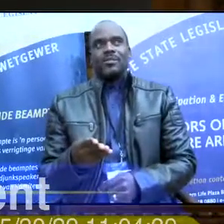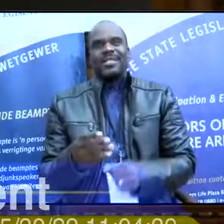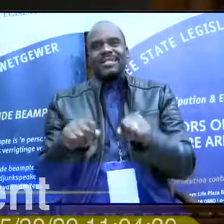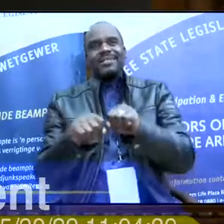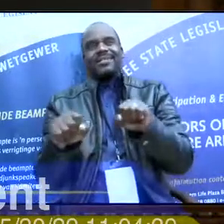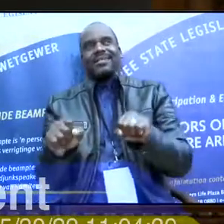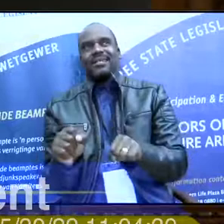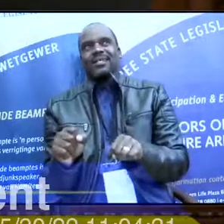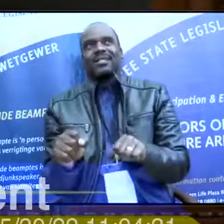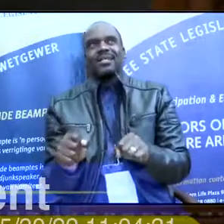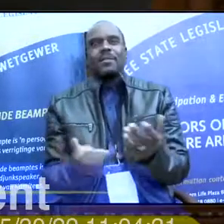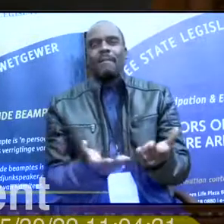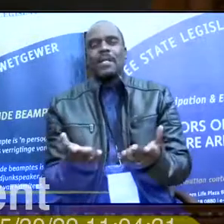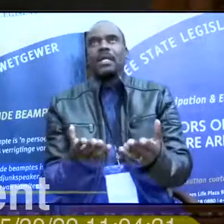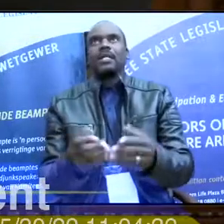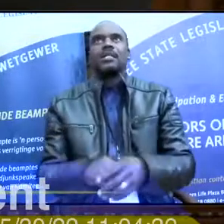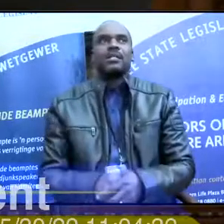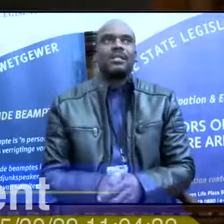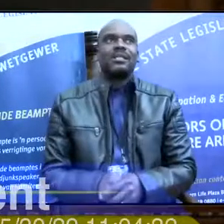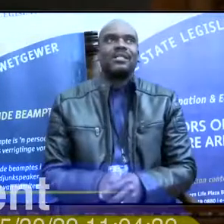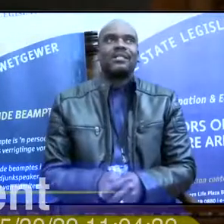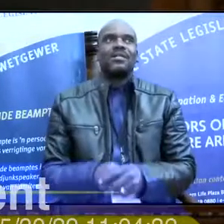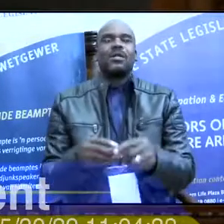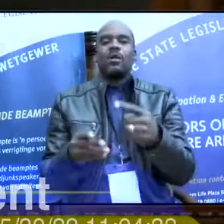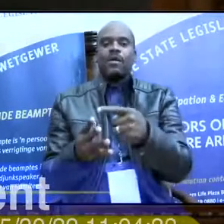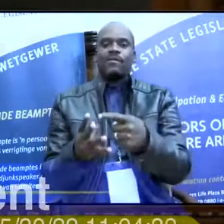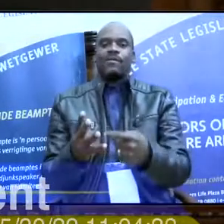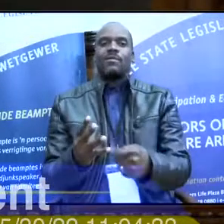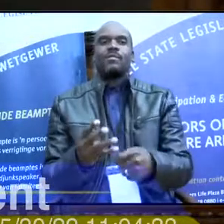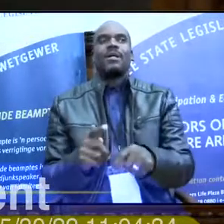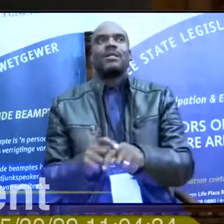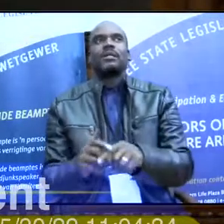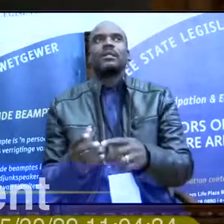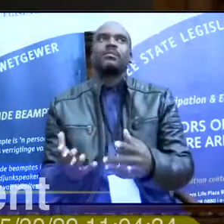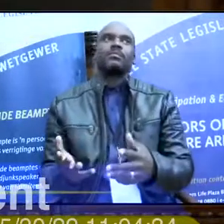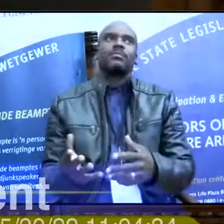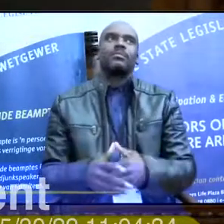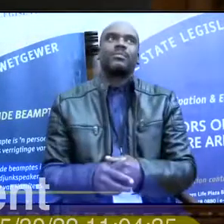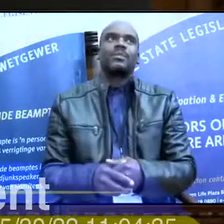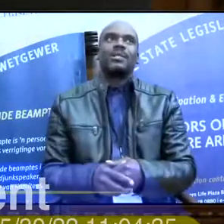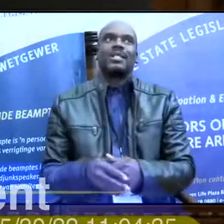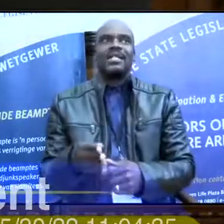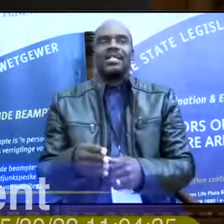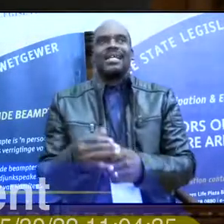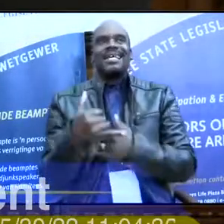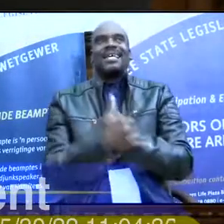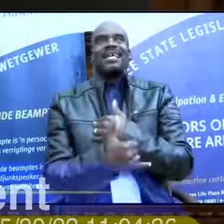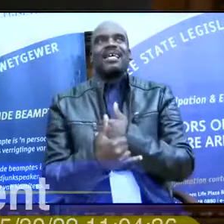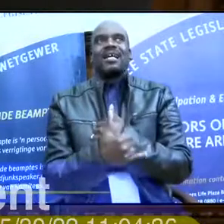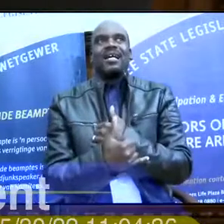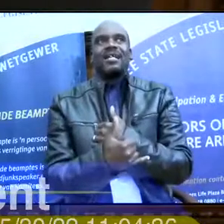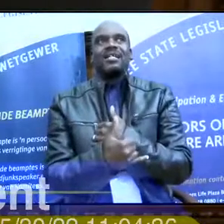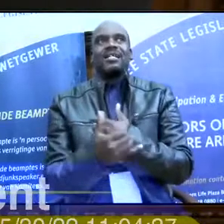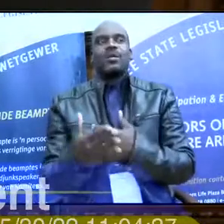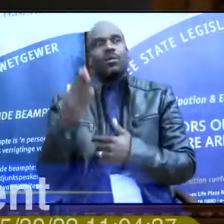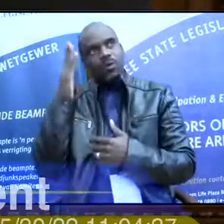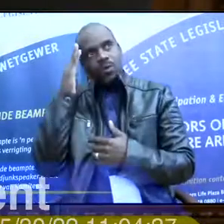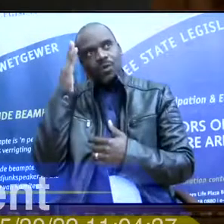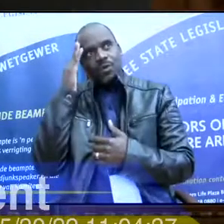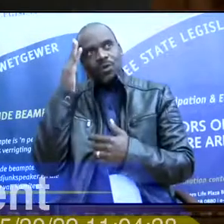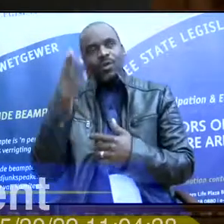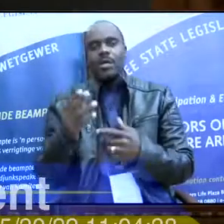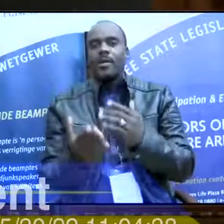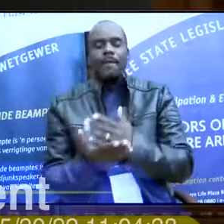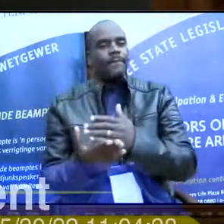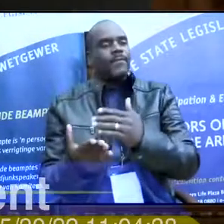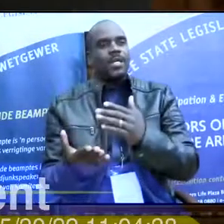on commodities the ability to look at our trade balances as a country and and the globe and the traditional way